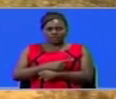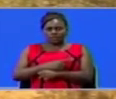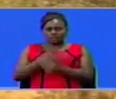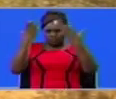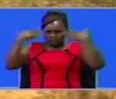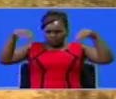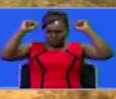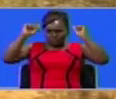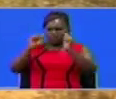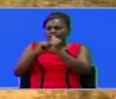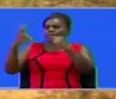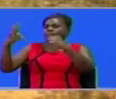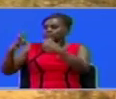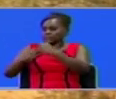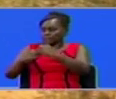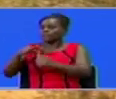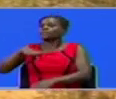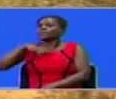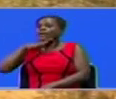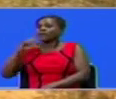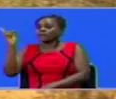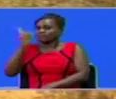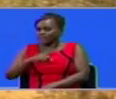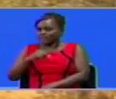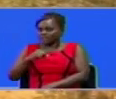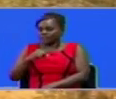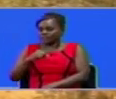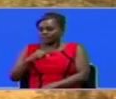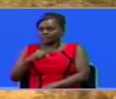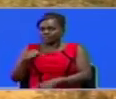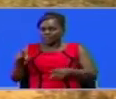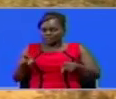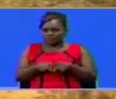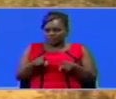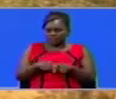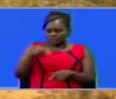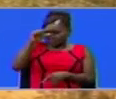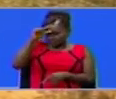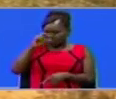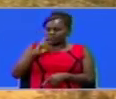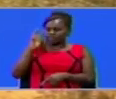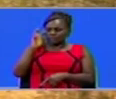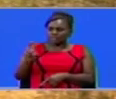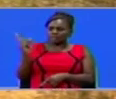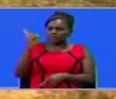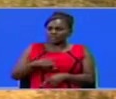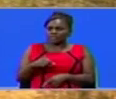13. Nyati 13 imekufa. Ndofu 10 zimekufa so far ile nimeona.